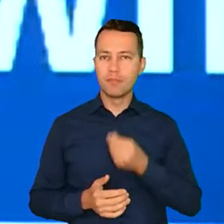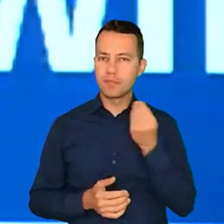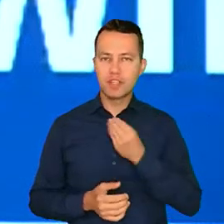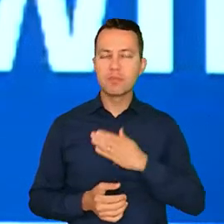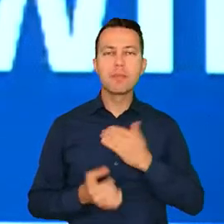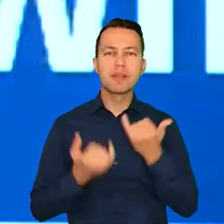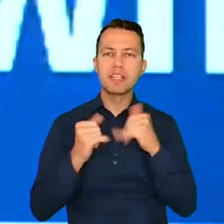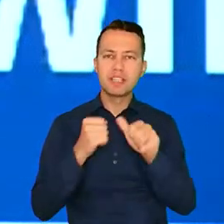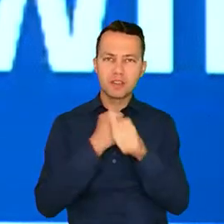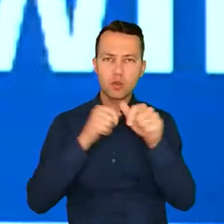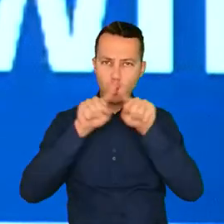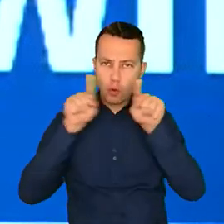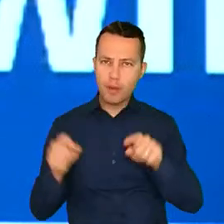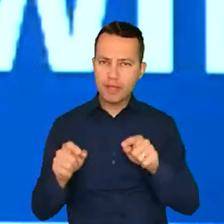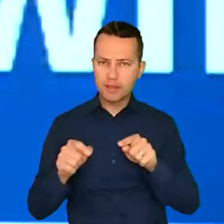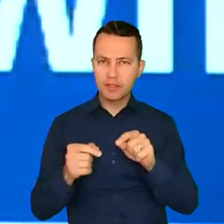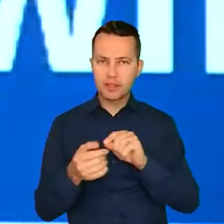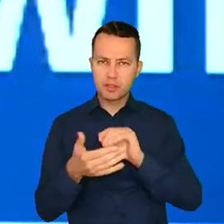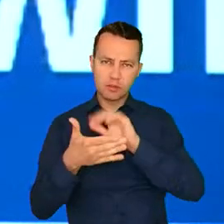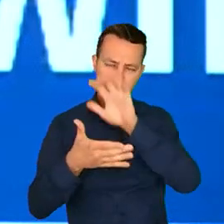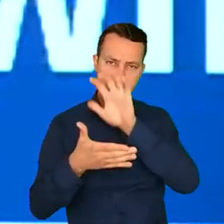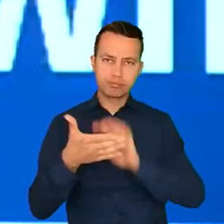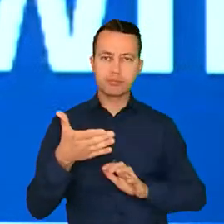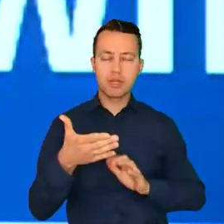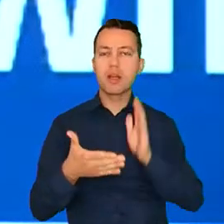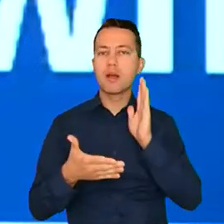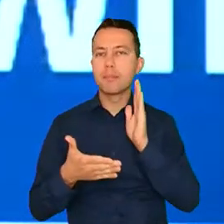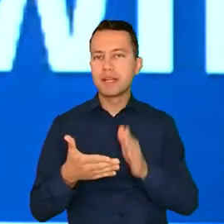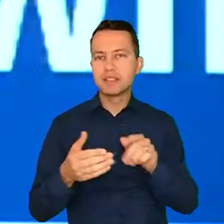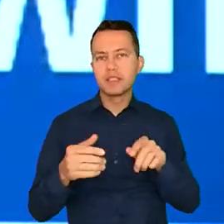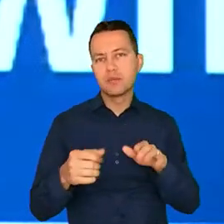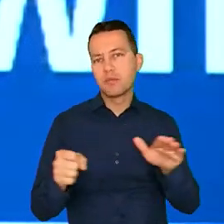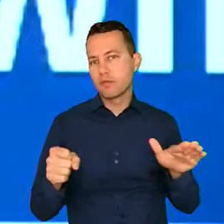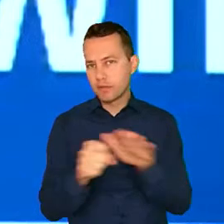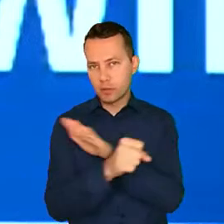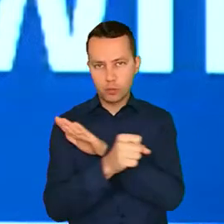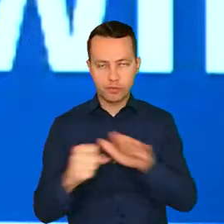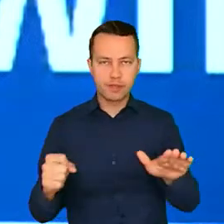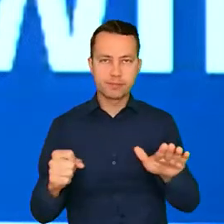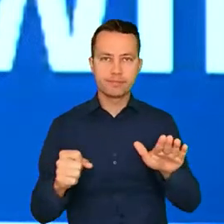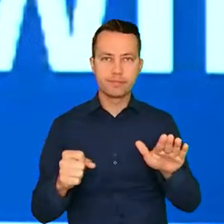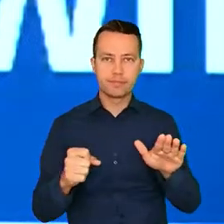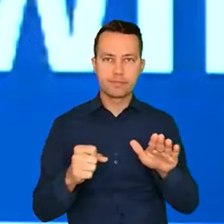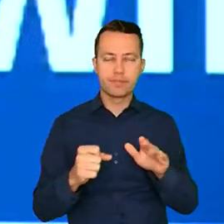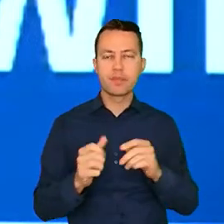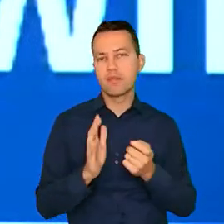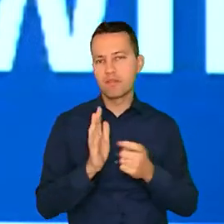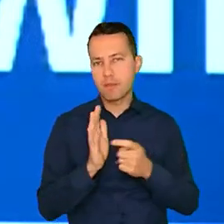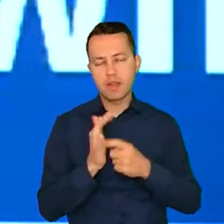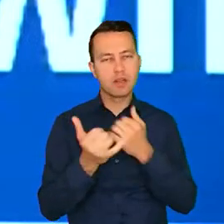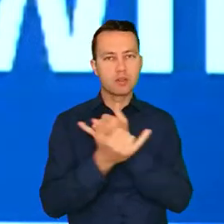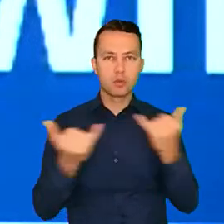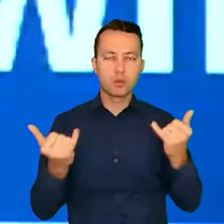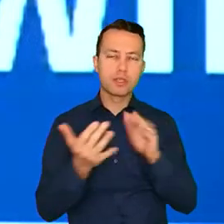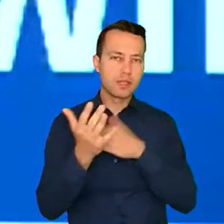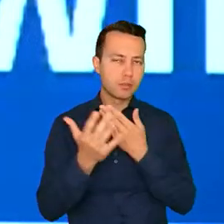also have to remind everyone about other documents that will be complementary to all